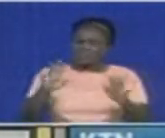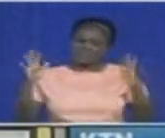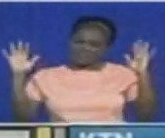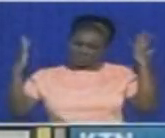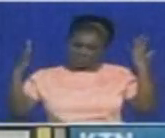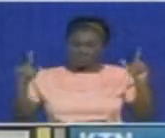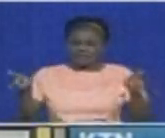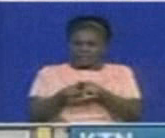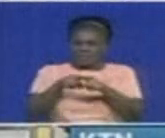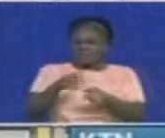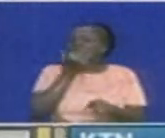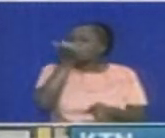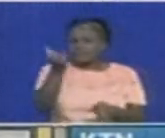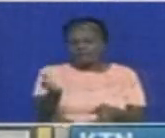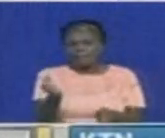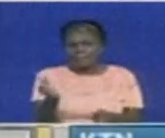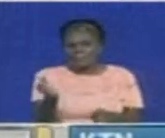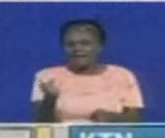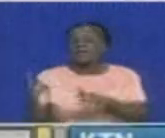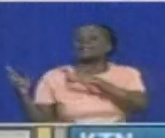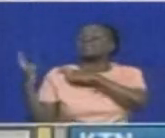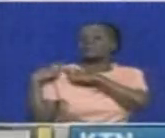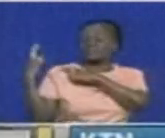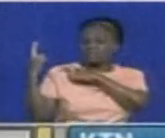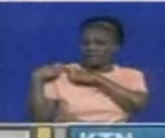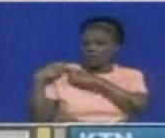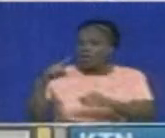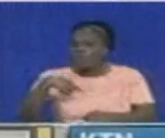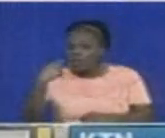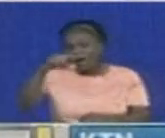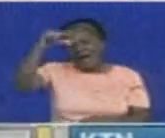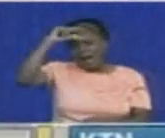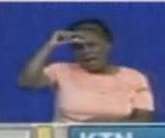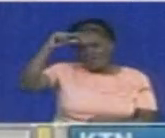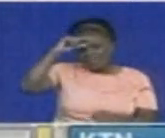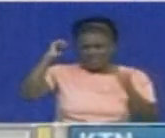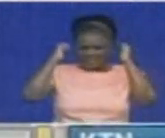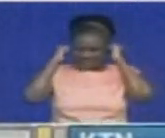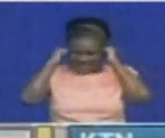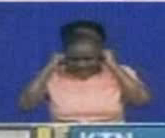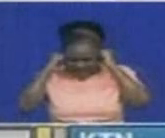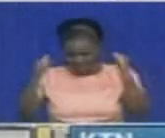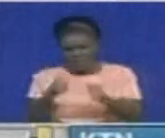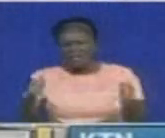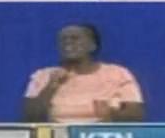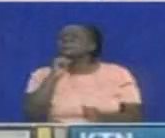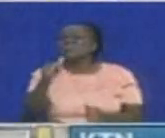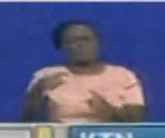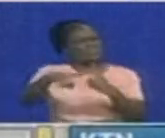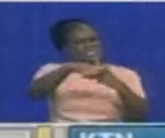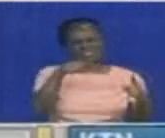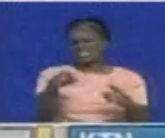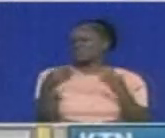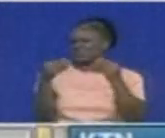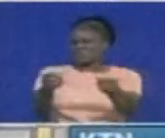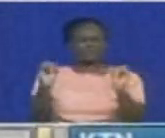one, and they rubbish it, number two. It is the responsibility of the government to study, not kill. Shoot to kill is not a